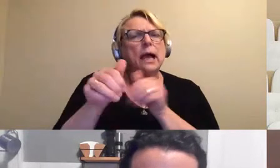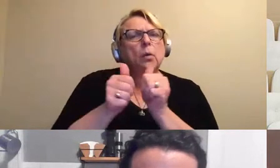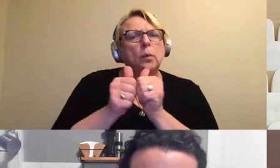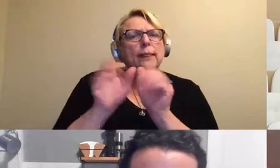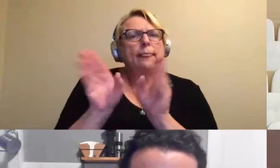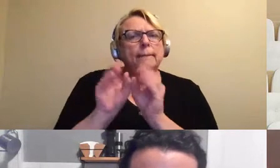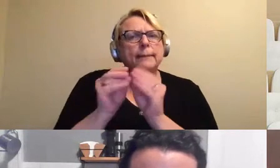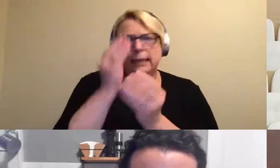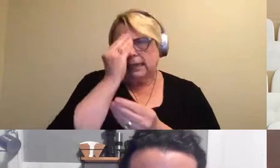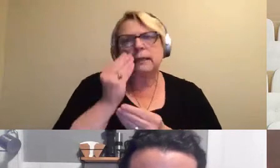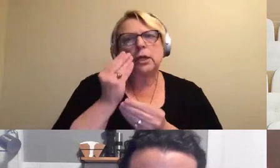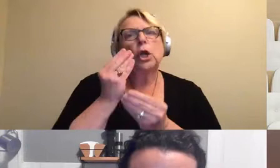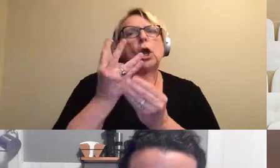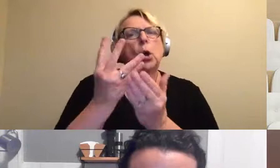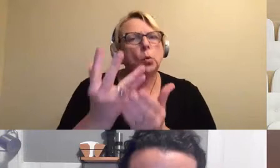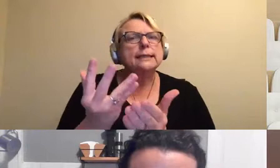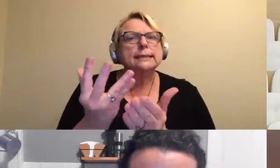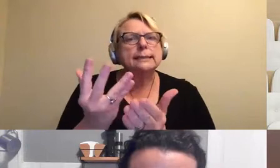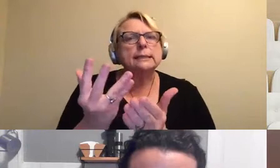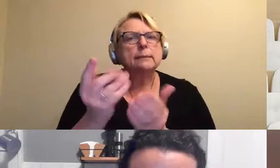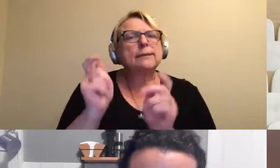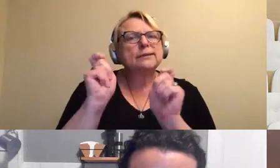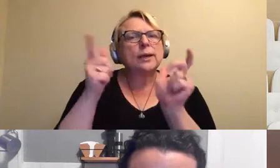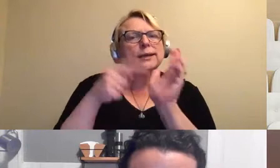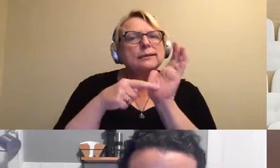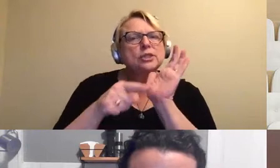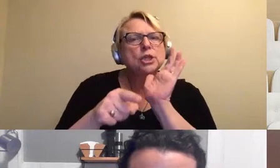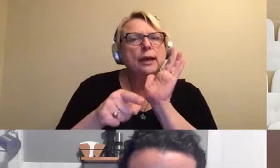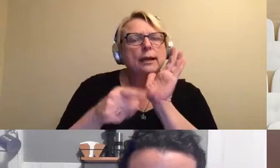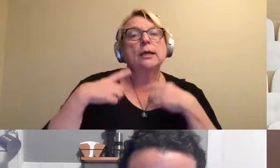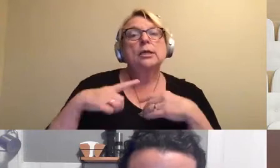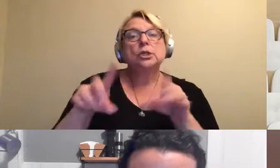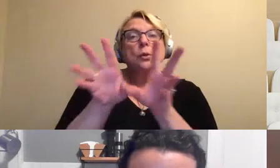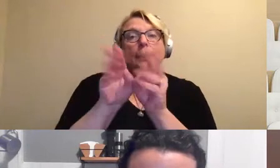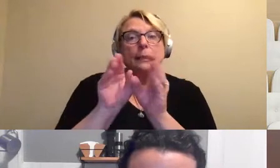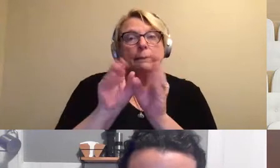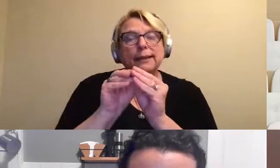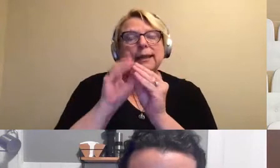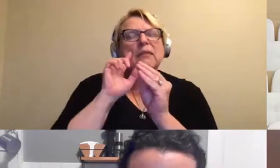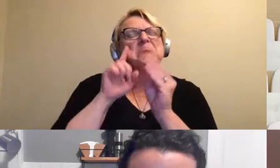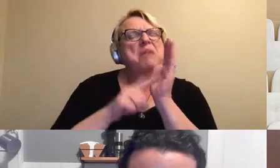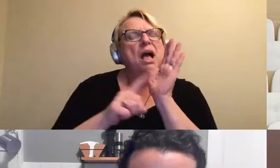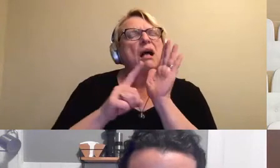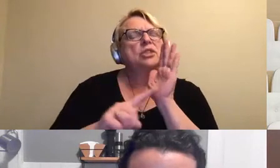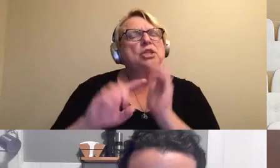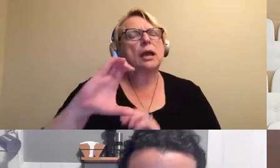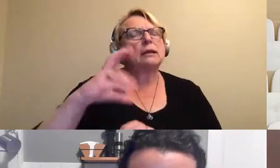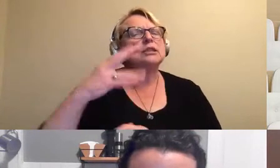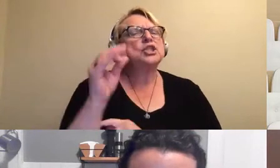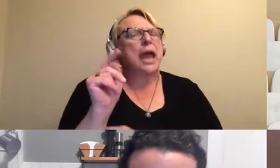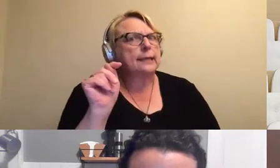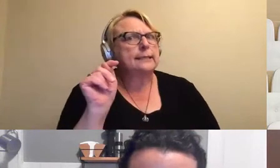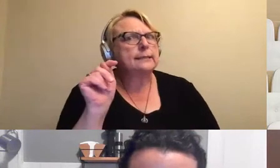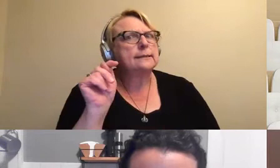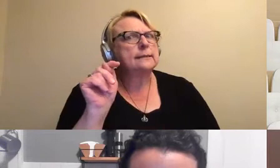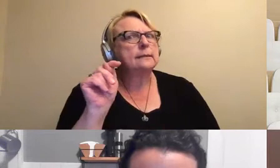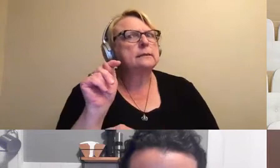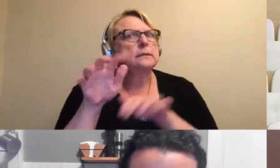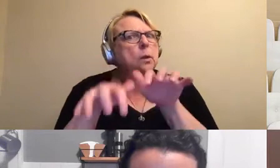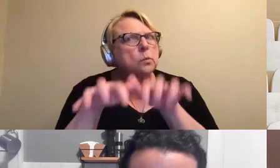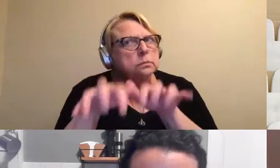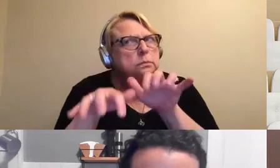but just so you have it as a kind of a quick check. Throughout the meeting, I'll be checking the chat and trying to bring questions up to the group